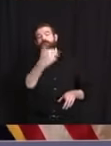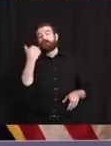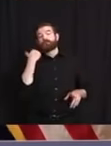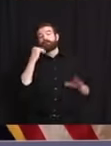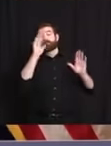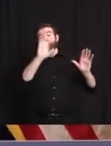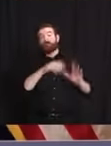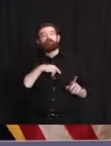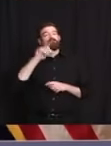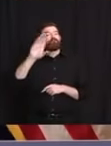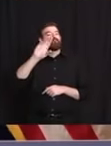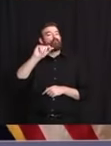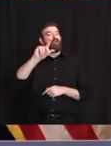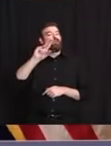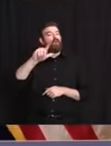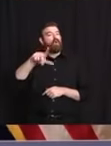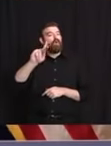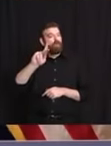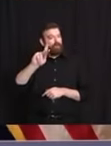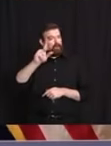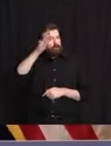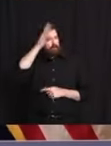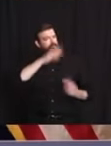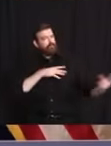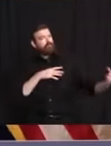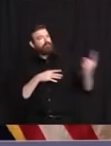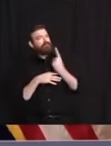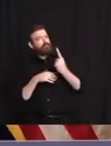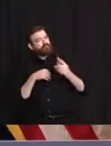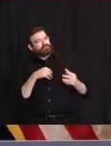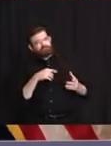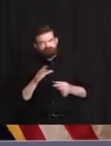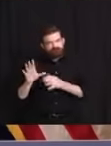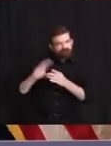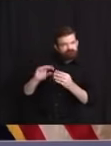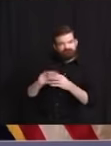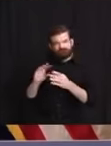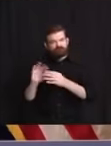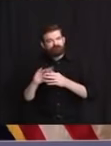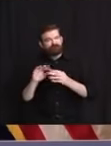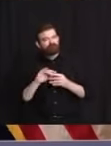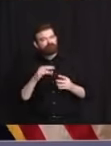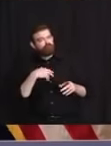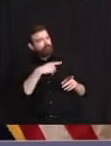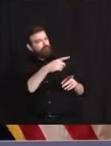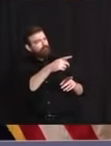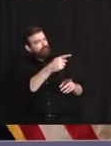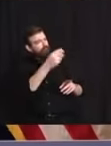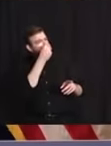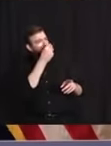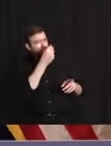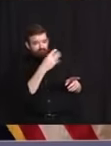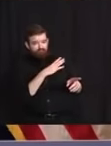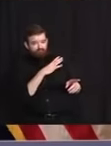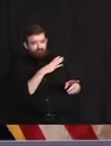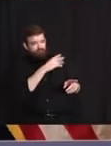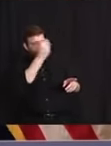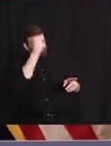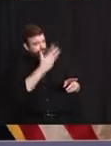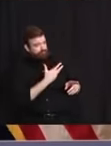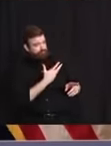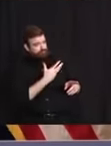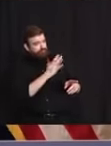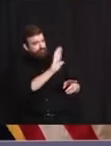a very particular case. And I said, listen, you could tell me what your case is, and I'm going to say a prayer for you, but I need you to get